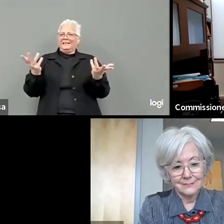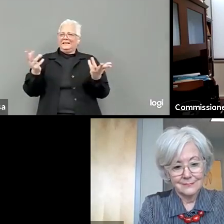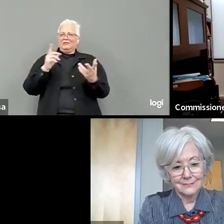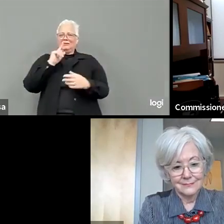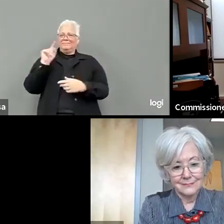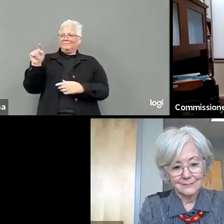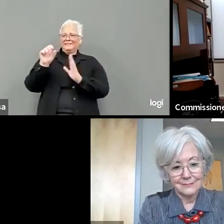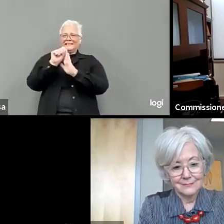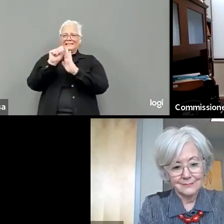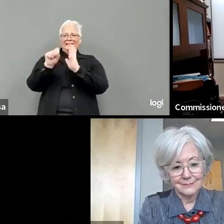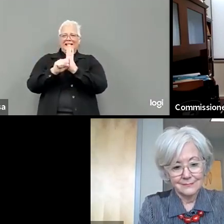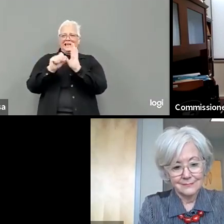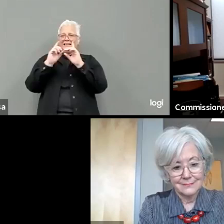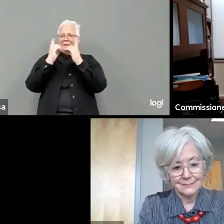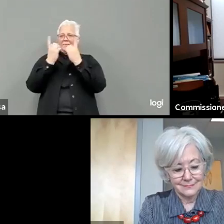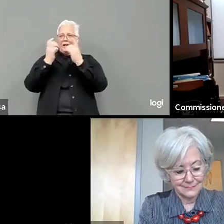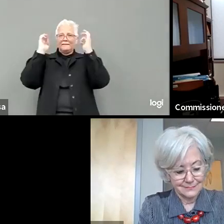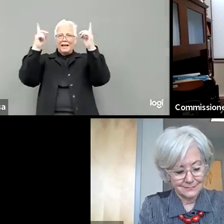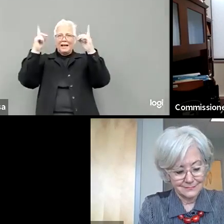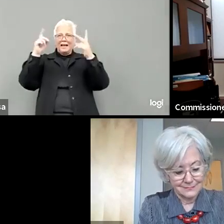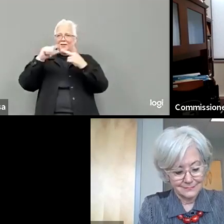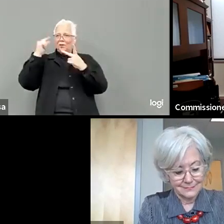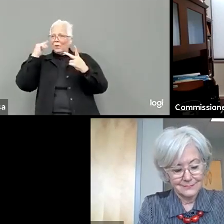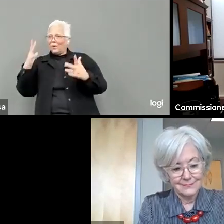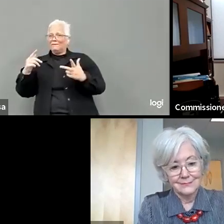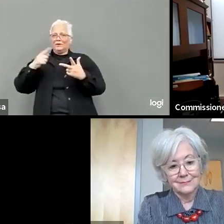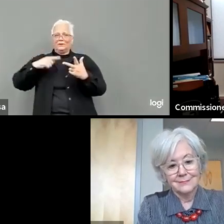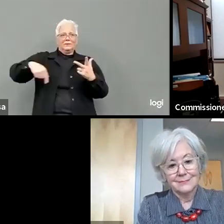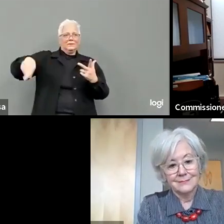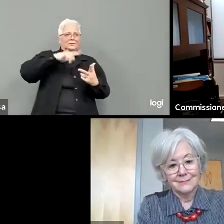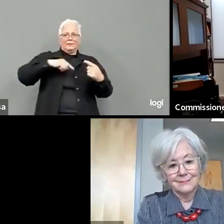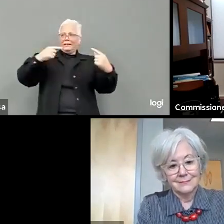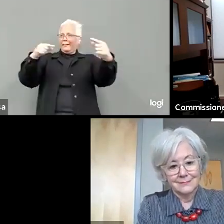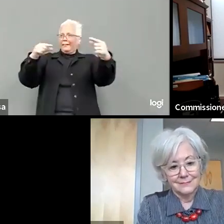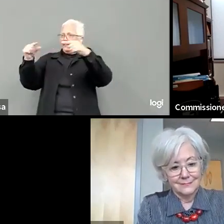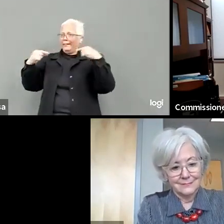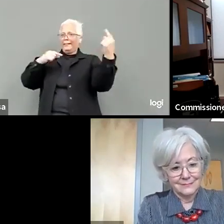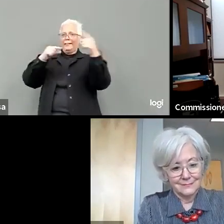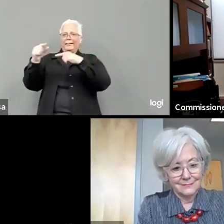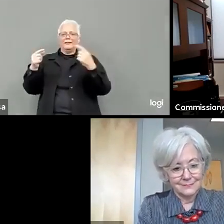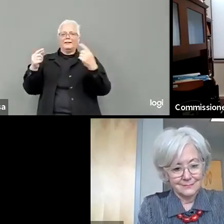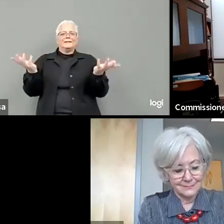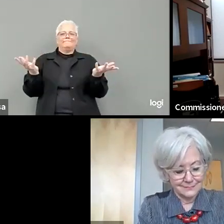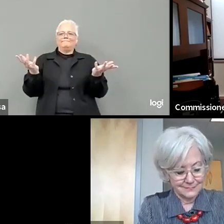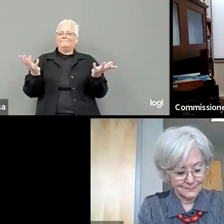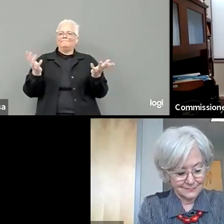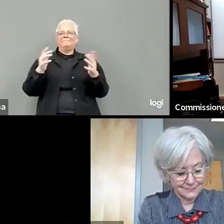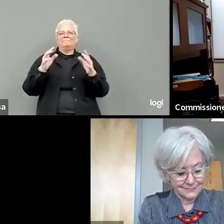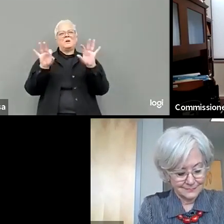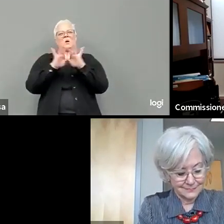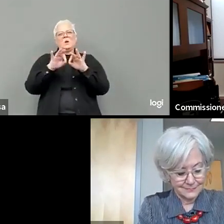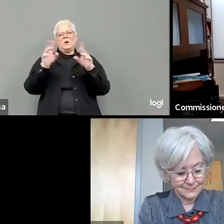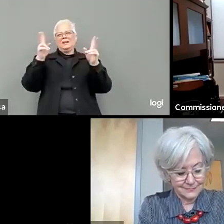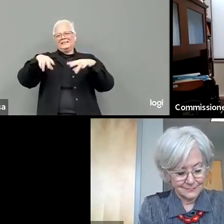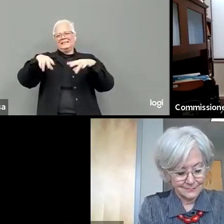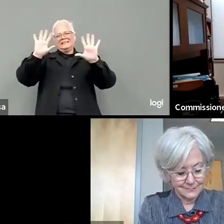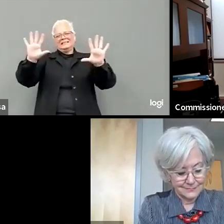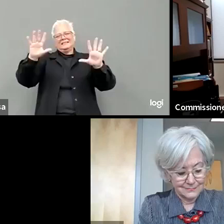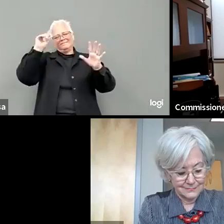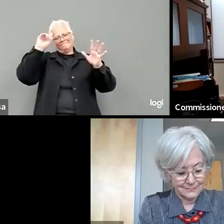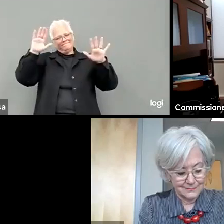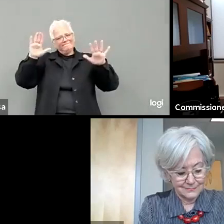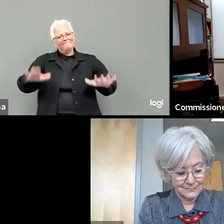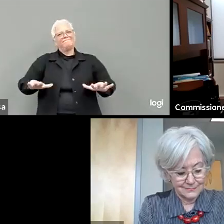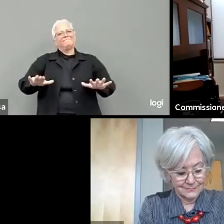has taken on that kind of tone, which I don't think is productive. First, I'd say Dr. Gist has dedicated her career to